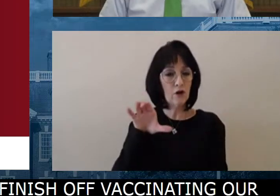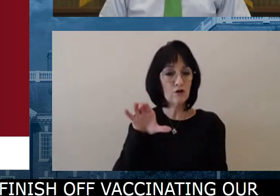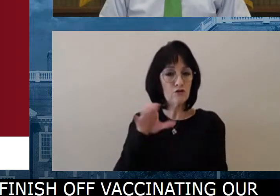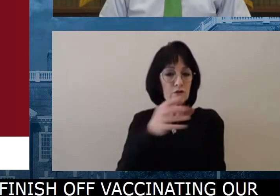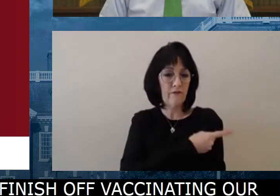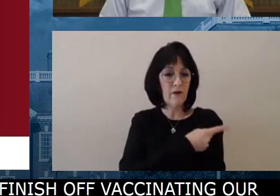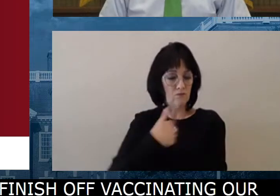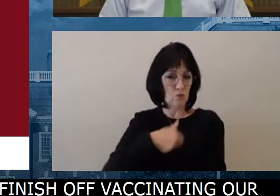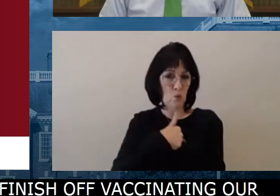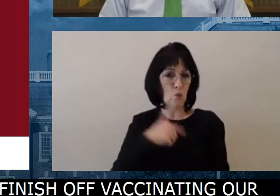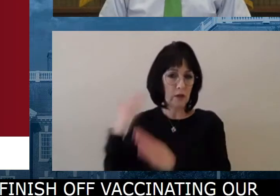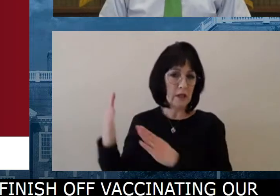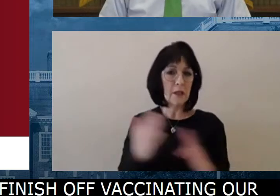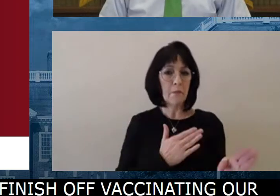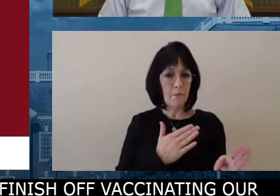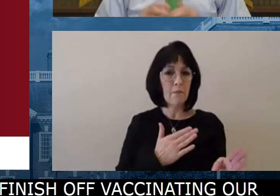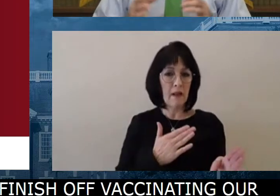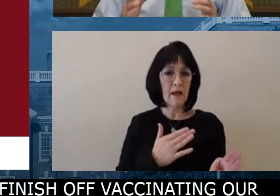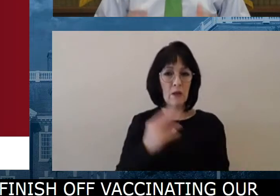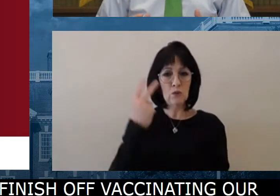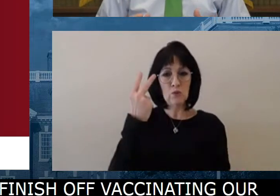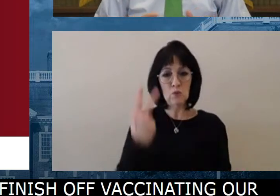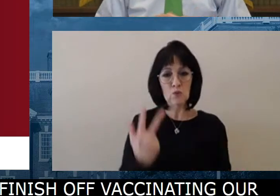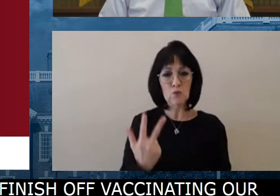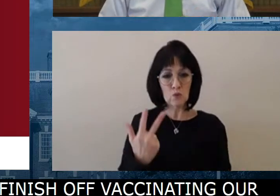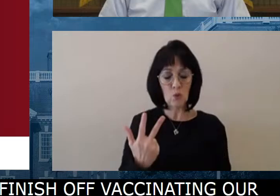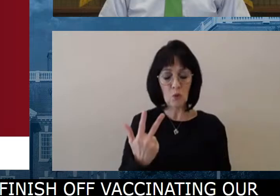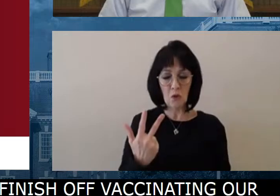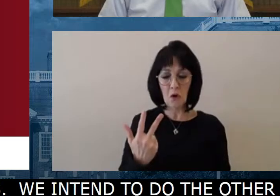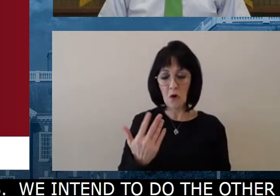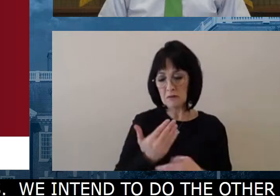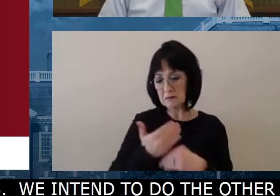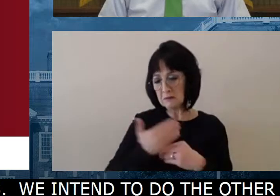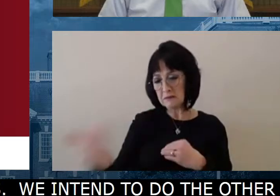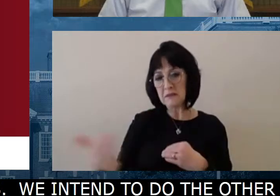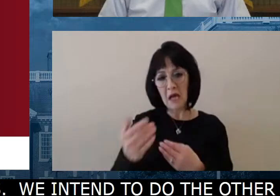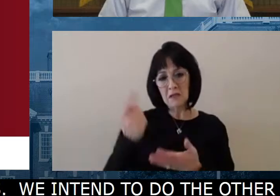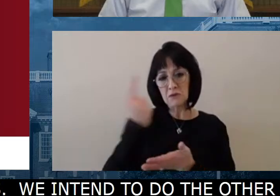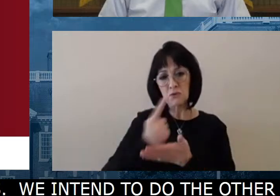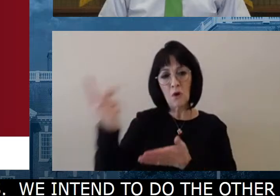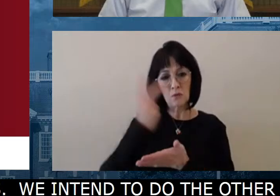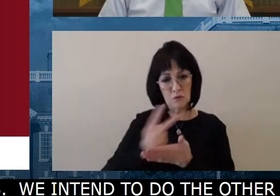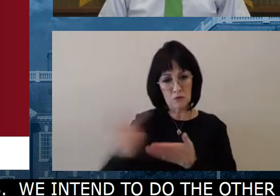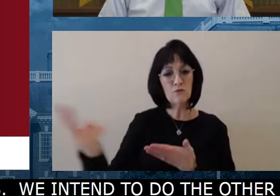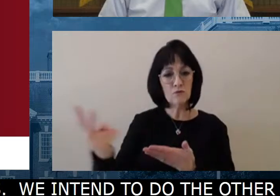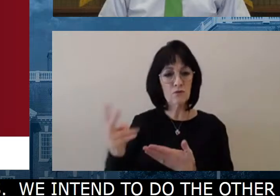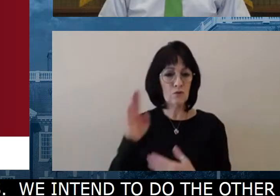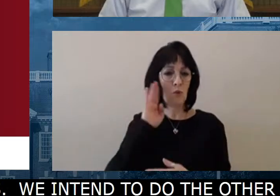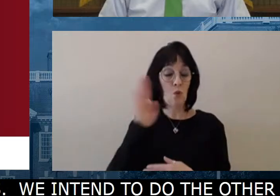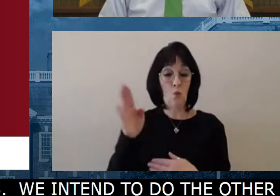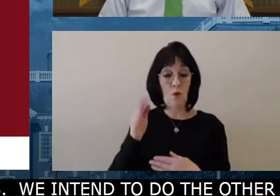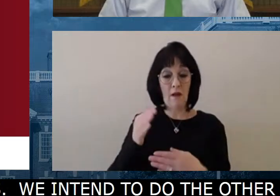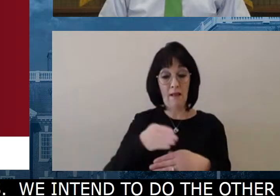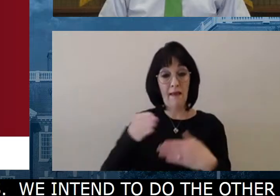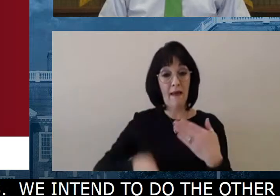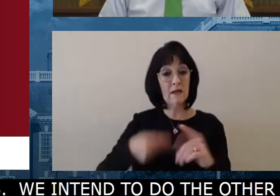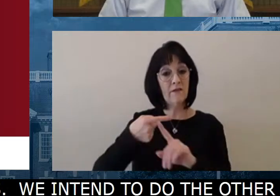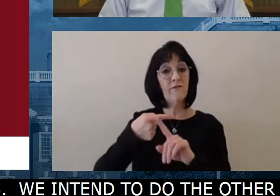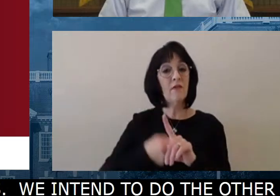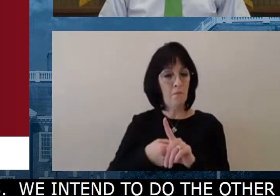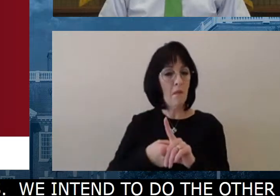quickly over the next couple weeks so that by the end of the month, we will meet the president's objective of